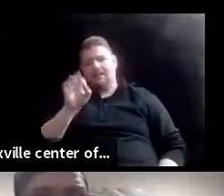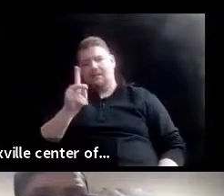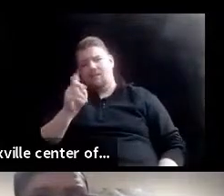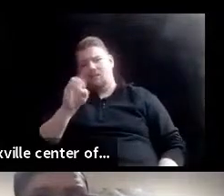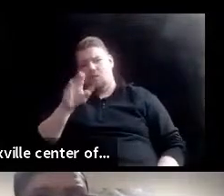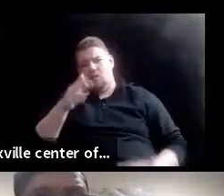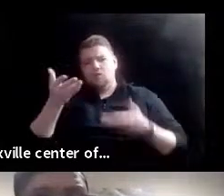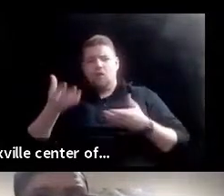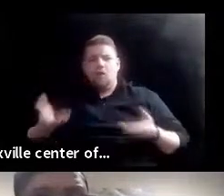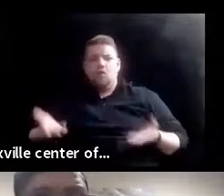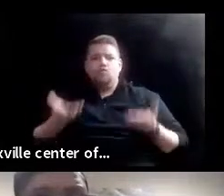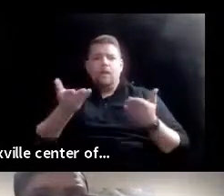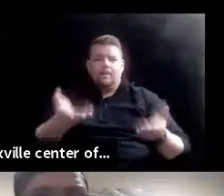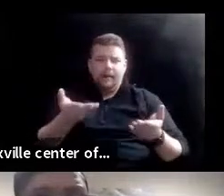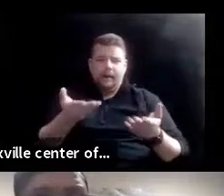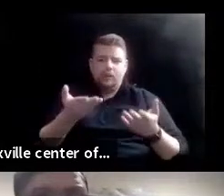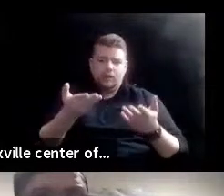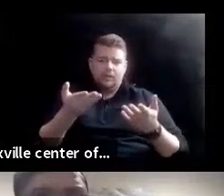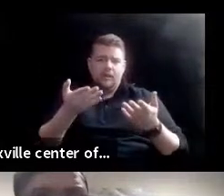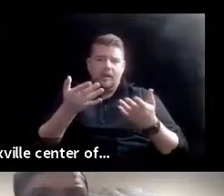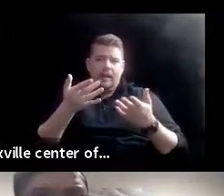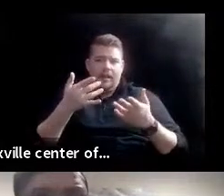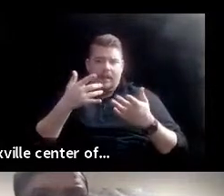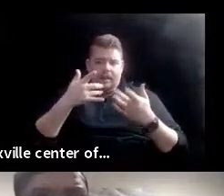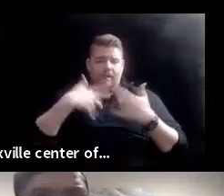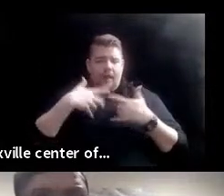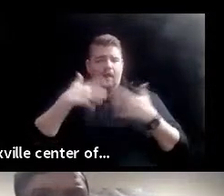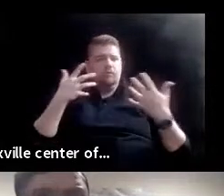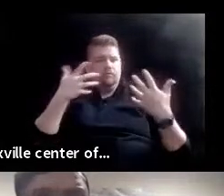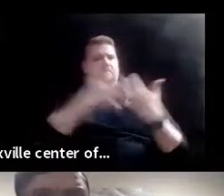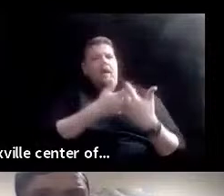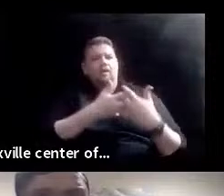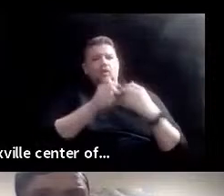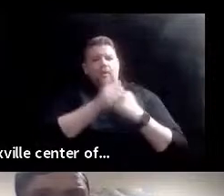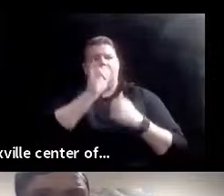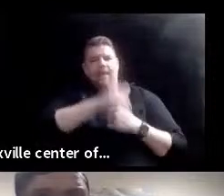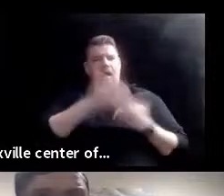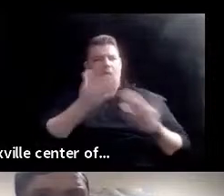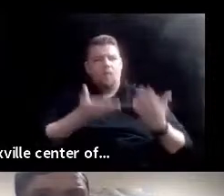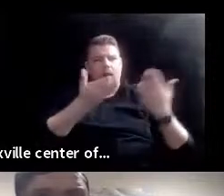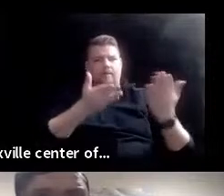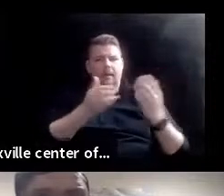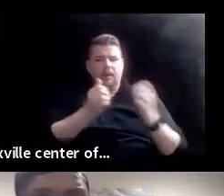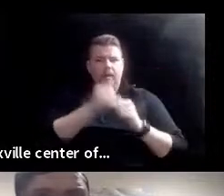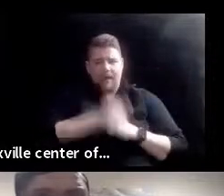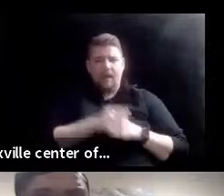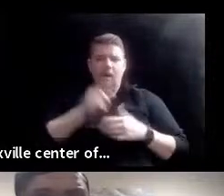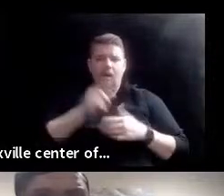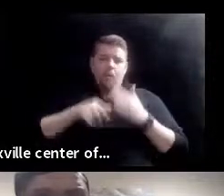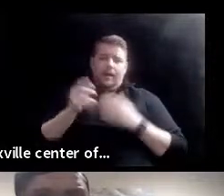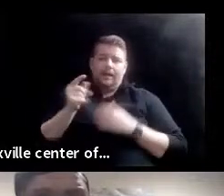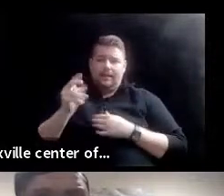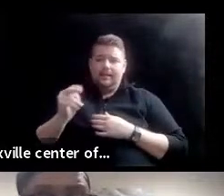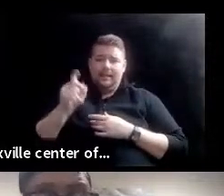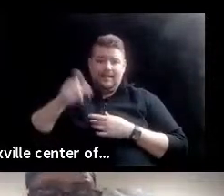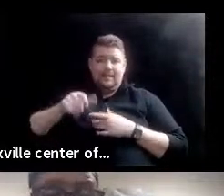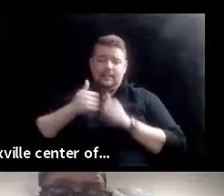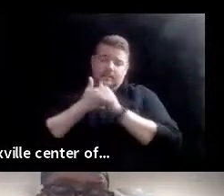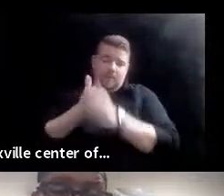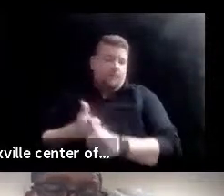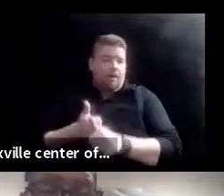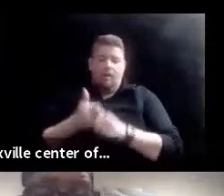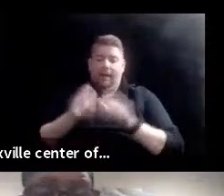recommendations, and this kind of falls squarely into what some of those recommendations were for what Tennessee as a whole needs to